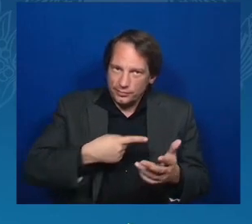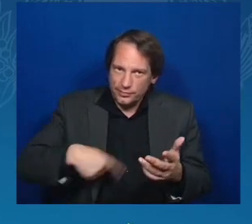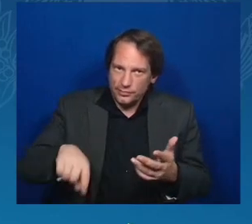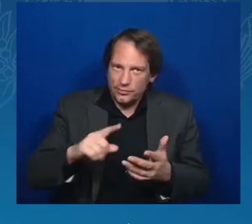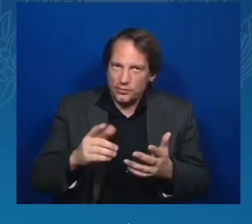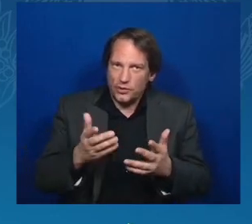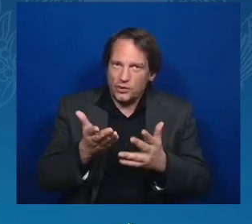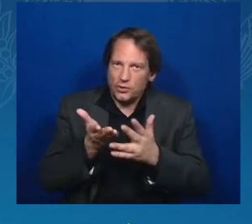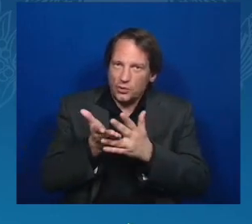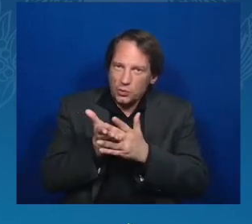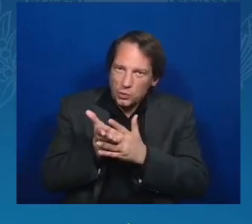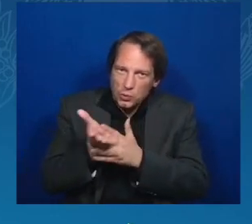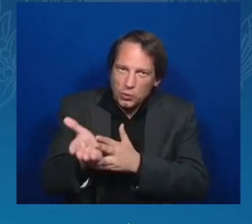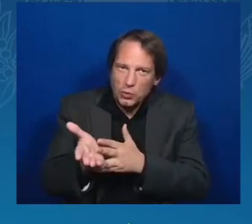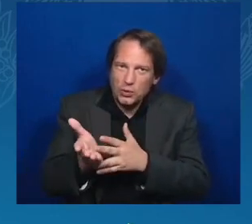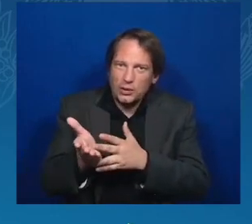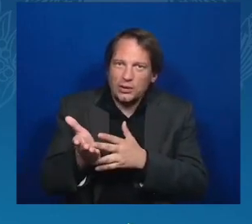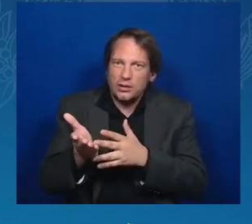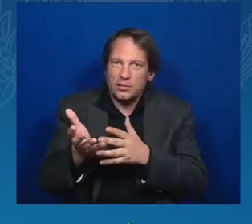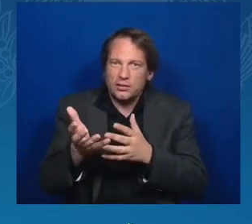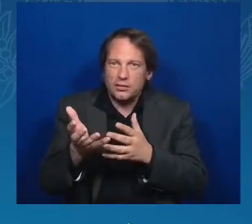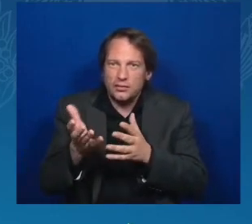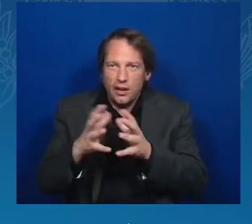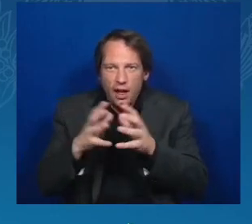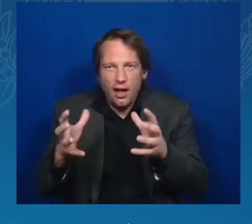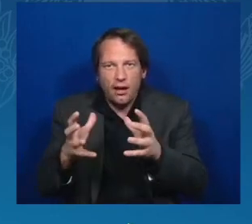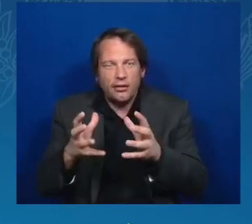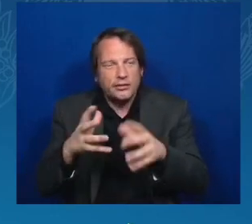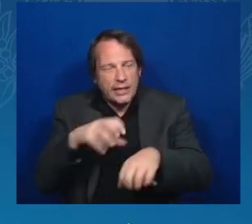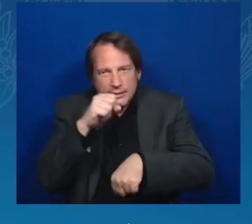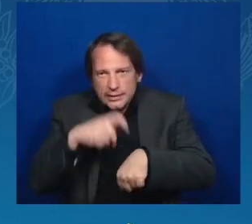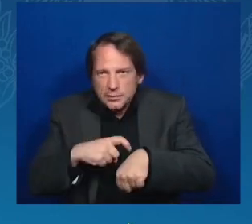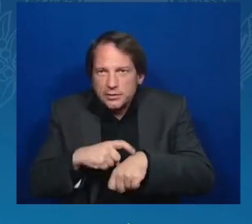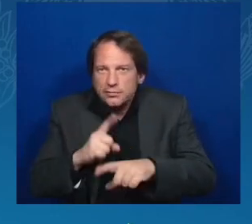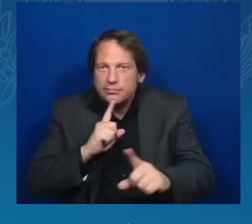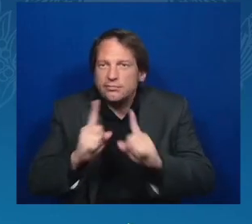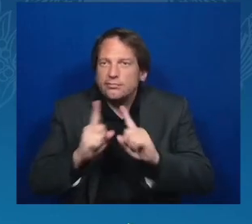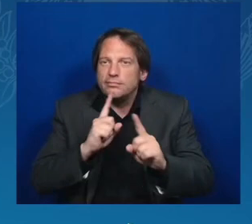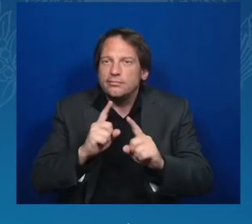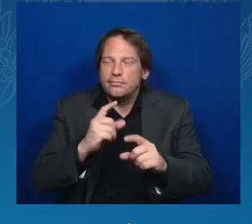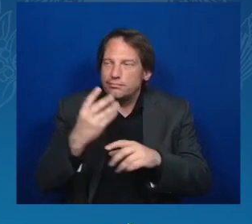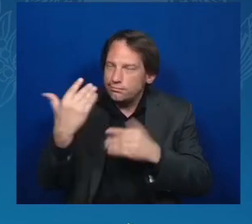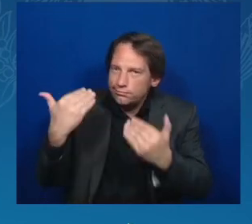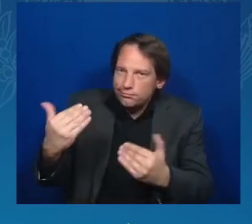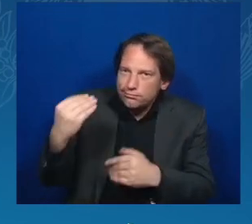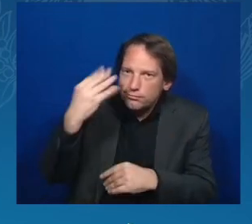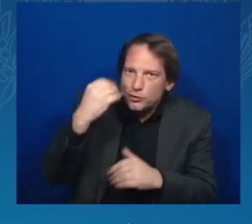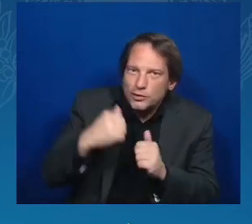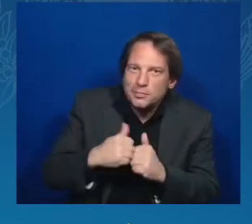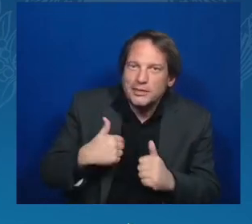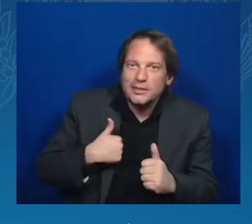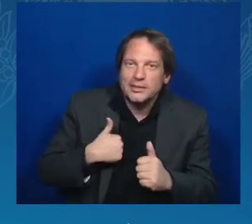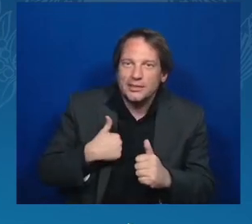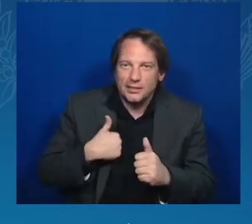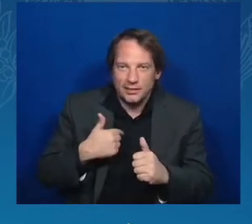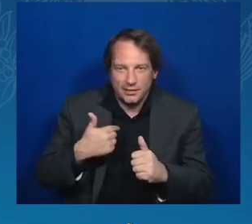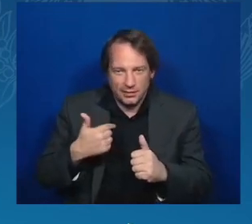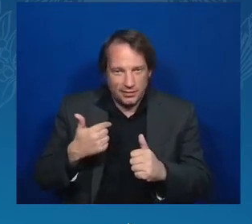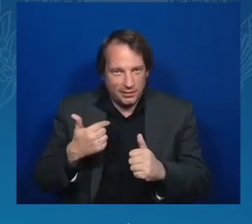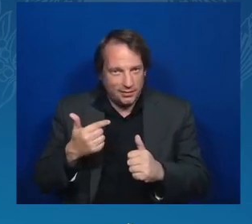took a picture of me, and buy the book. It was just so amazing. Well, let me just say